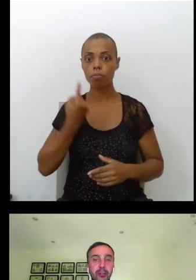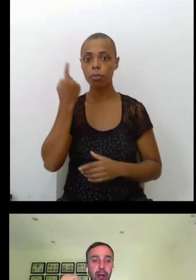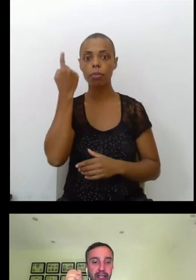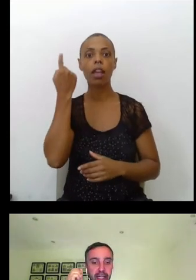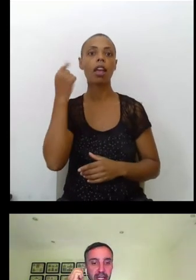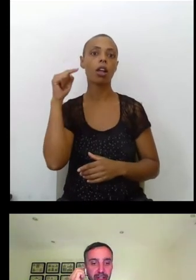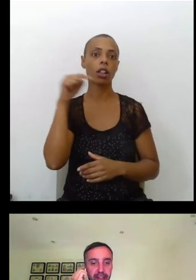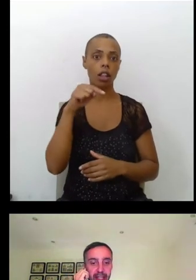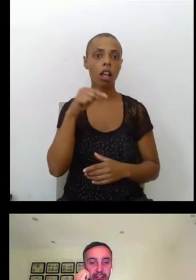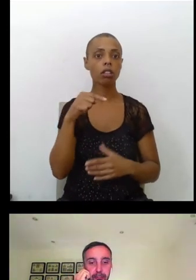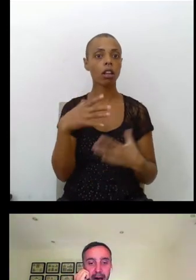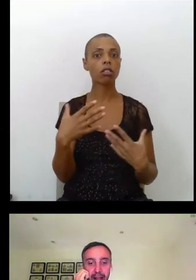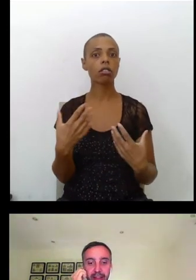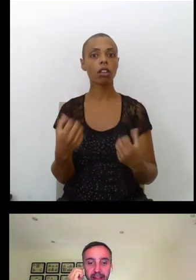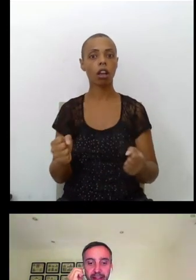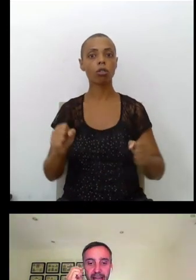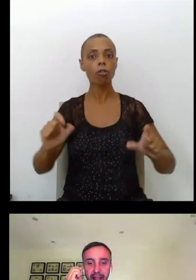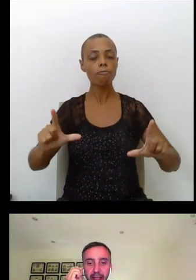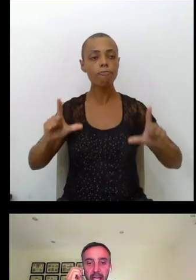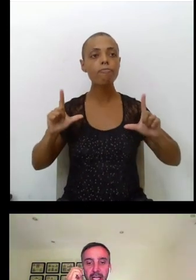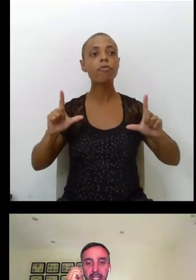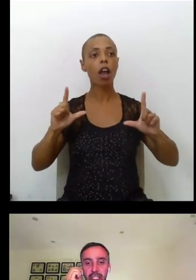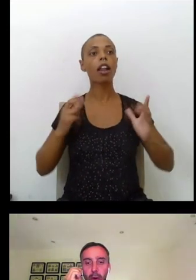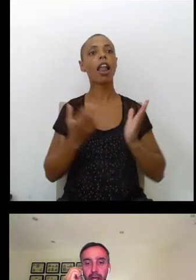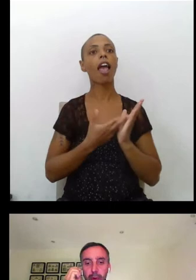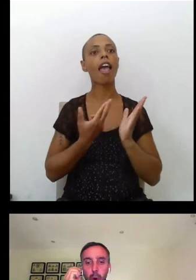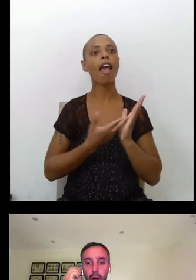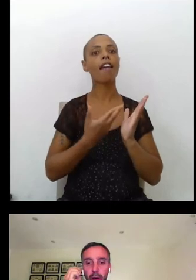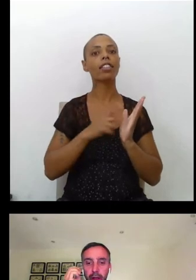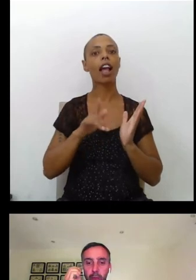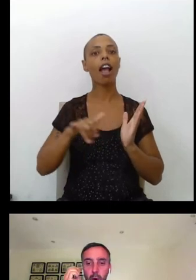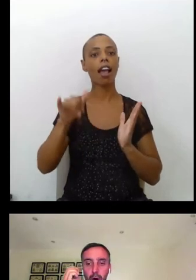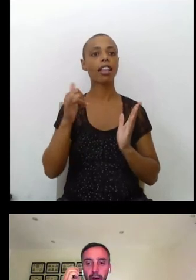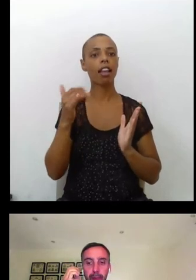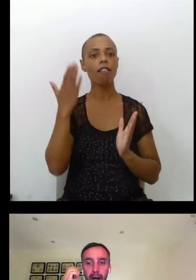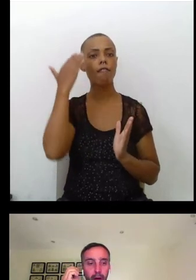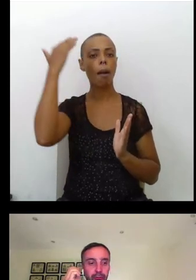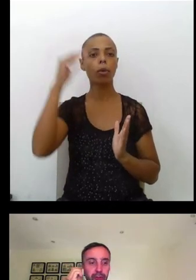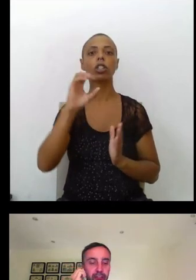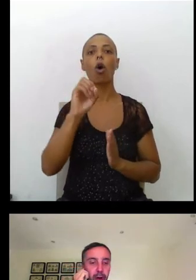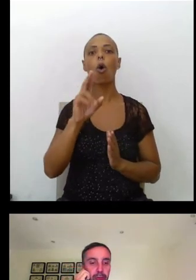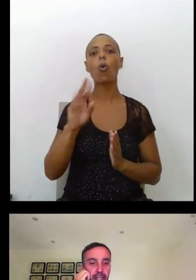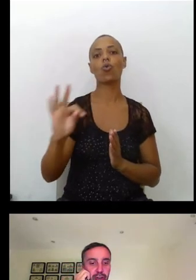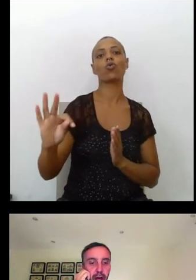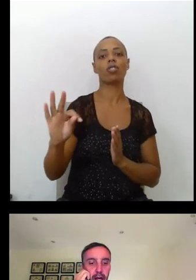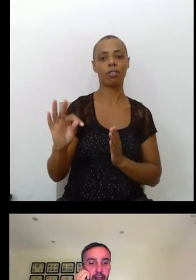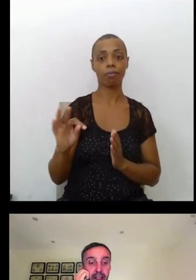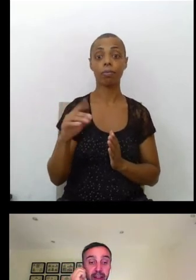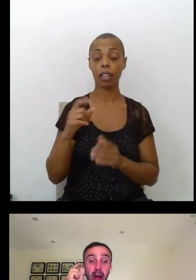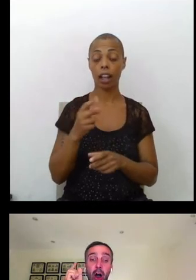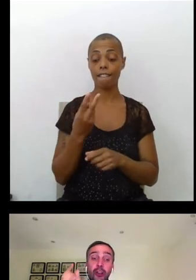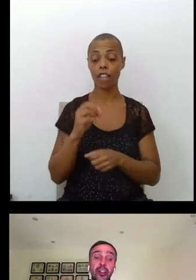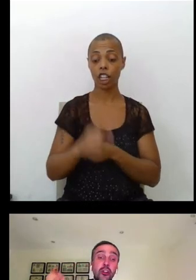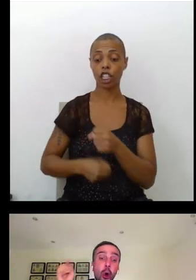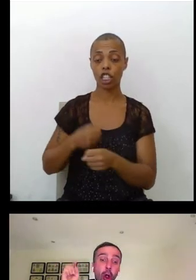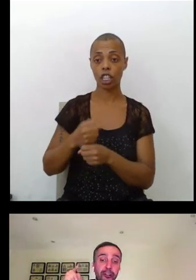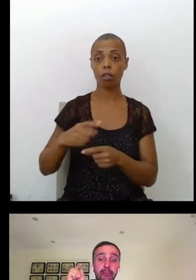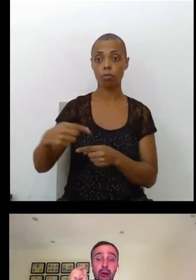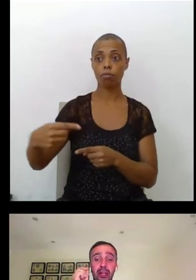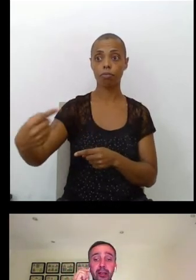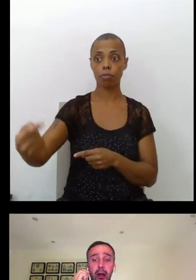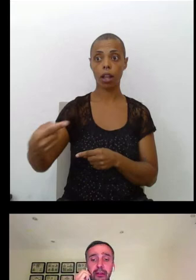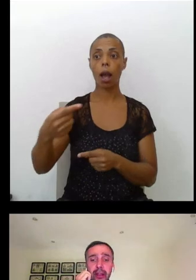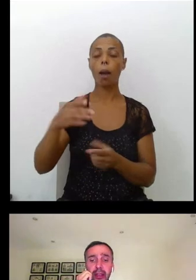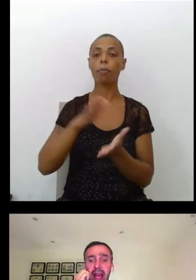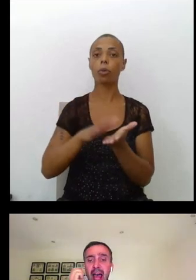in the more than 20 years that have passed since then scholarly worked on the work and biographies of homosexual Architects on